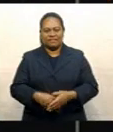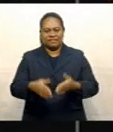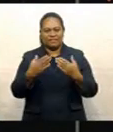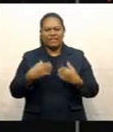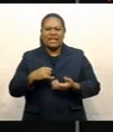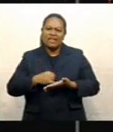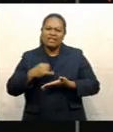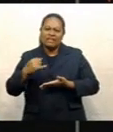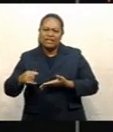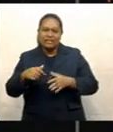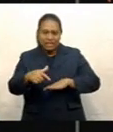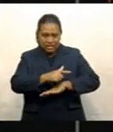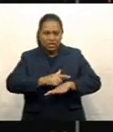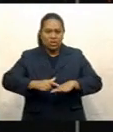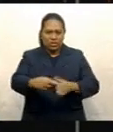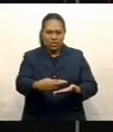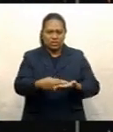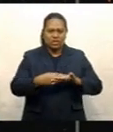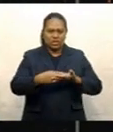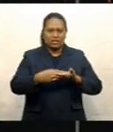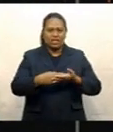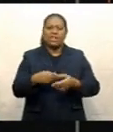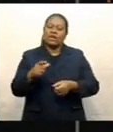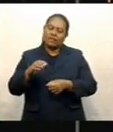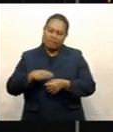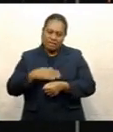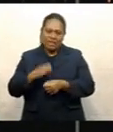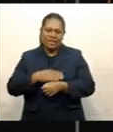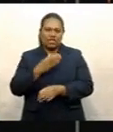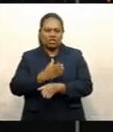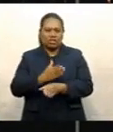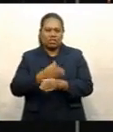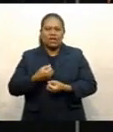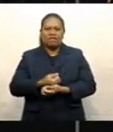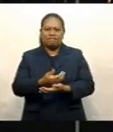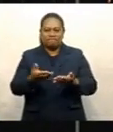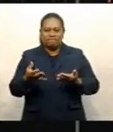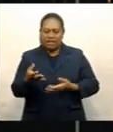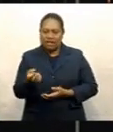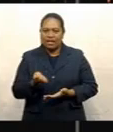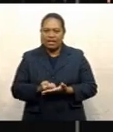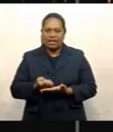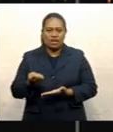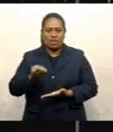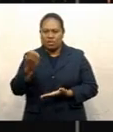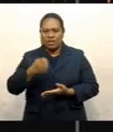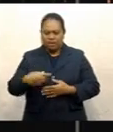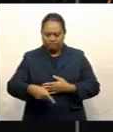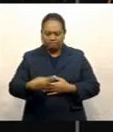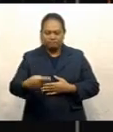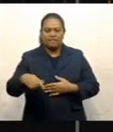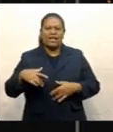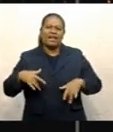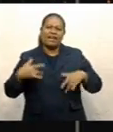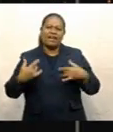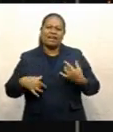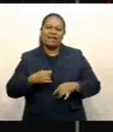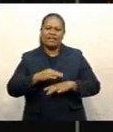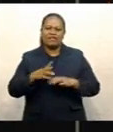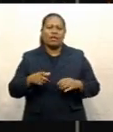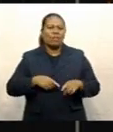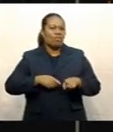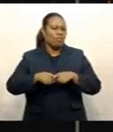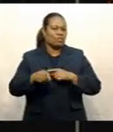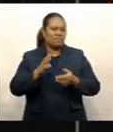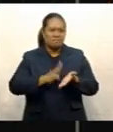Investing in land restoration creates jobs and generates economic benefits that sustain livelihoods at a time when hundreds